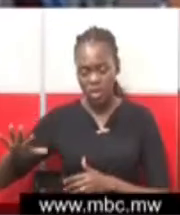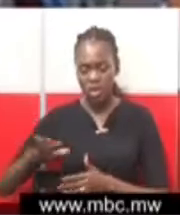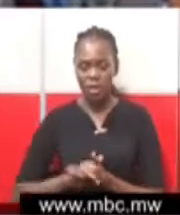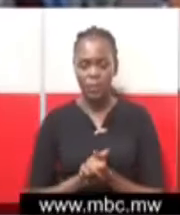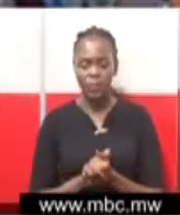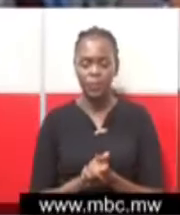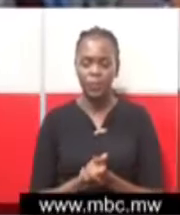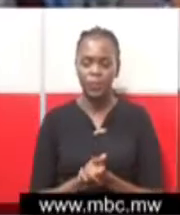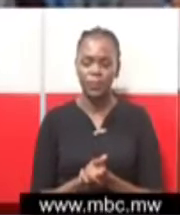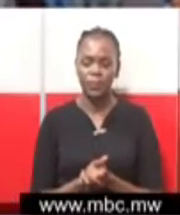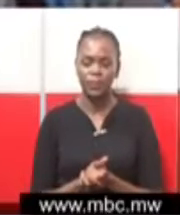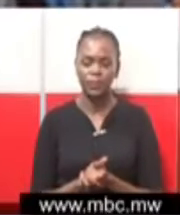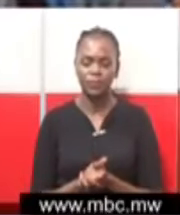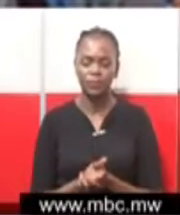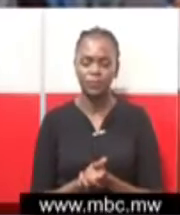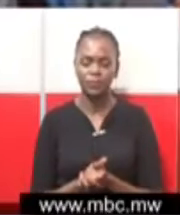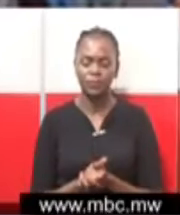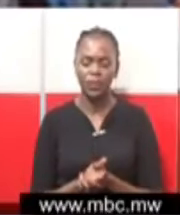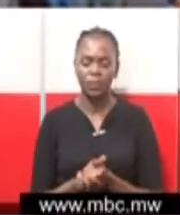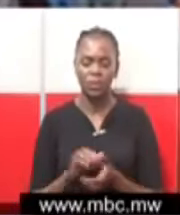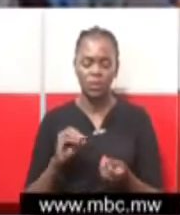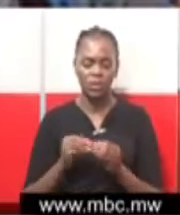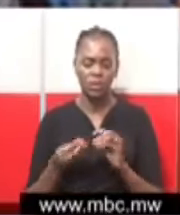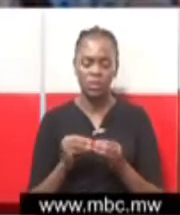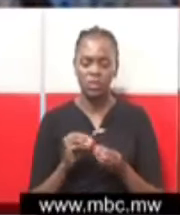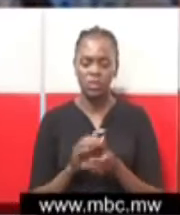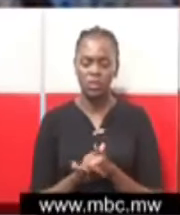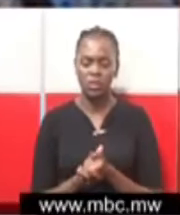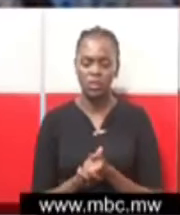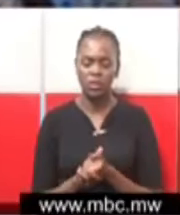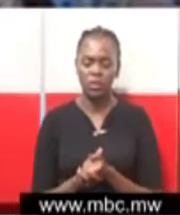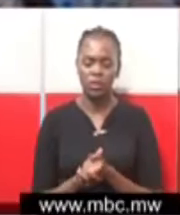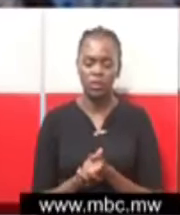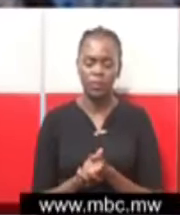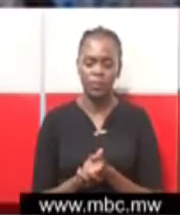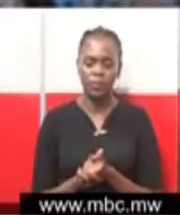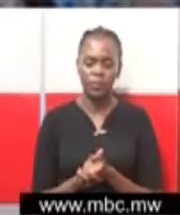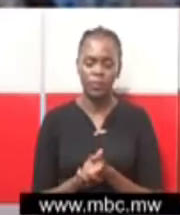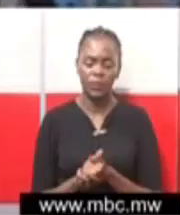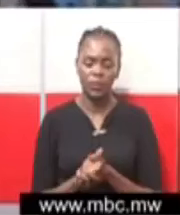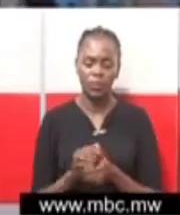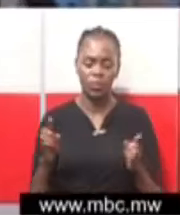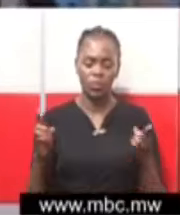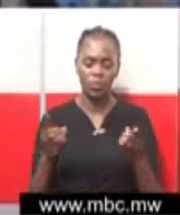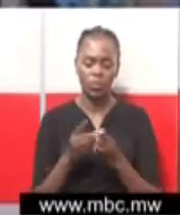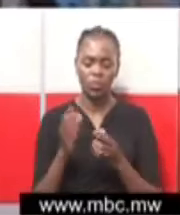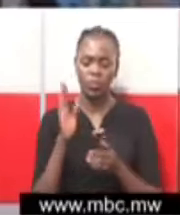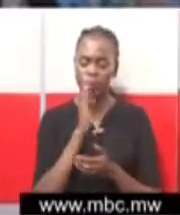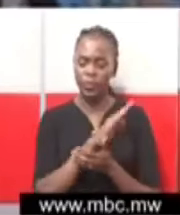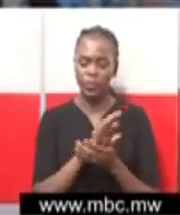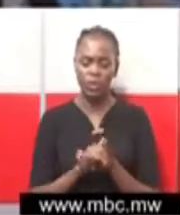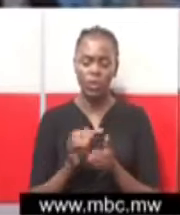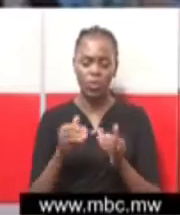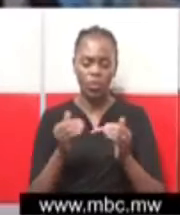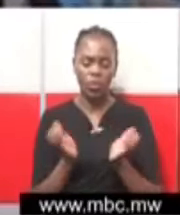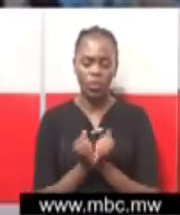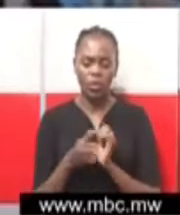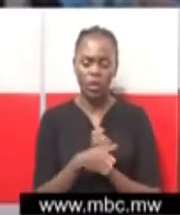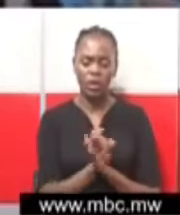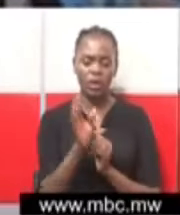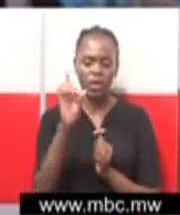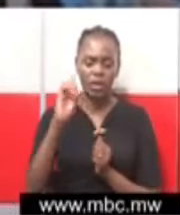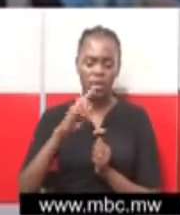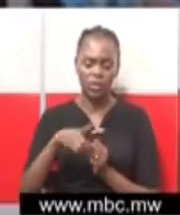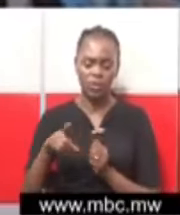would practically happen perhaps in the aftermath of the convention. The Democratic Progressive Party,